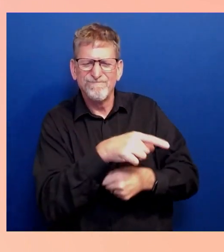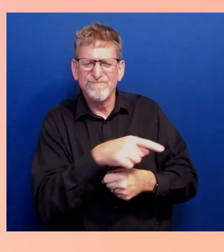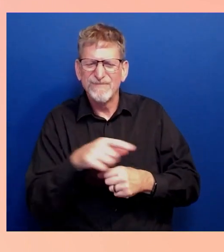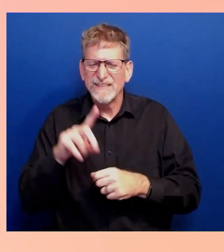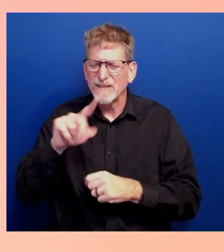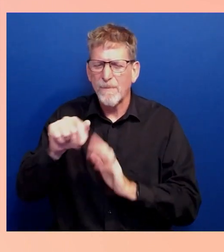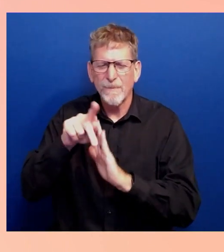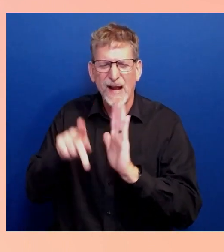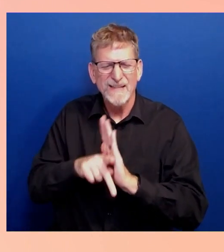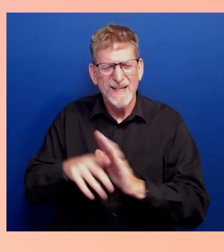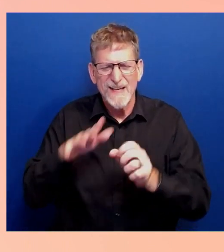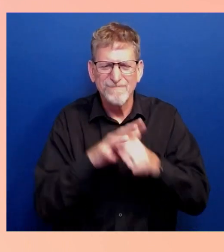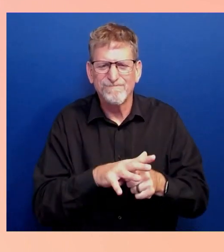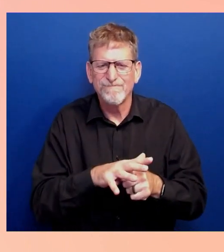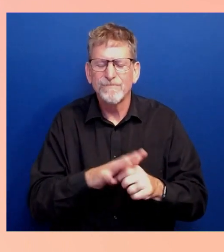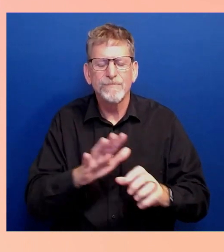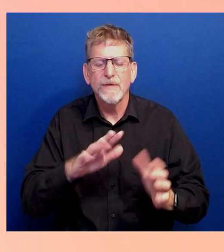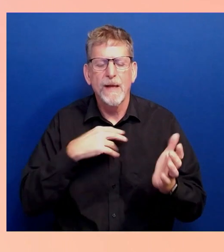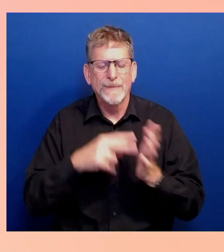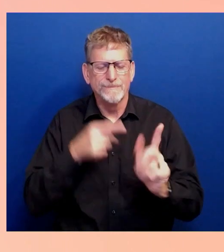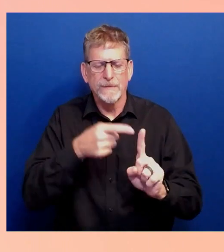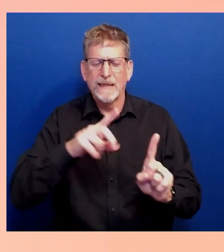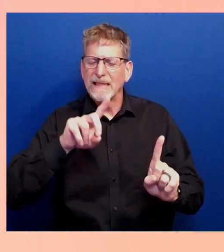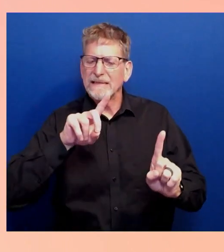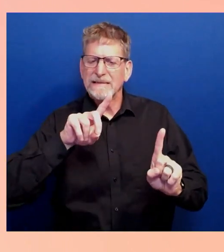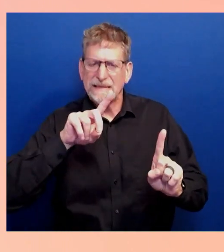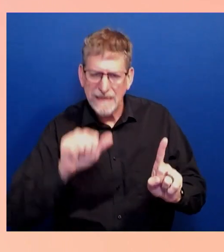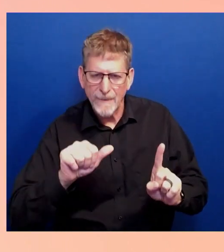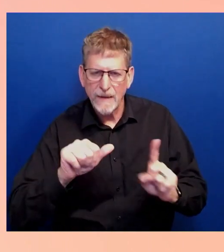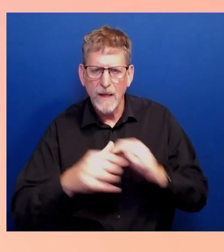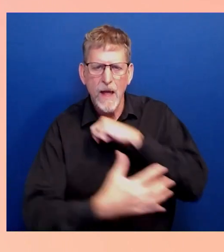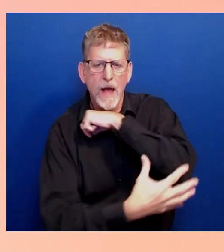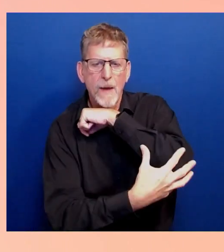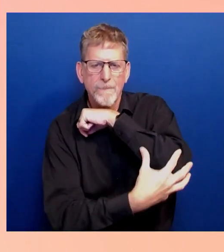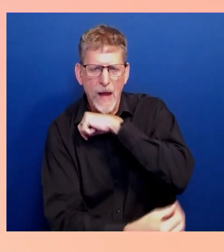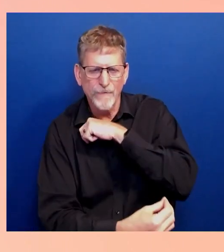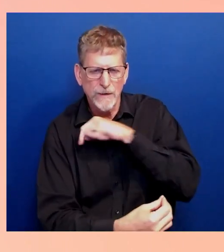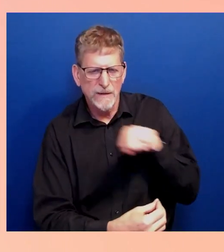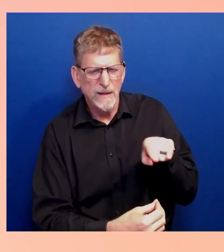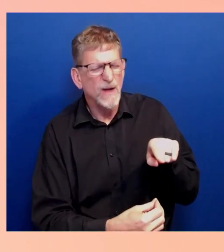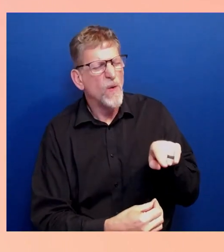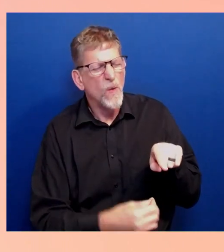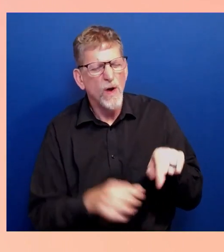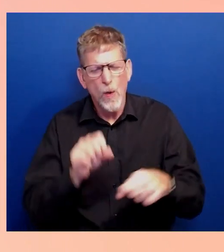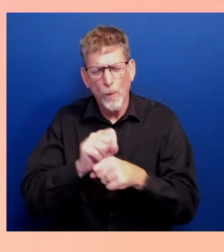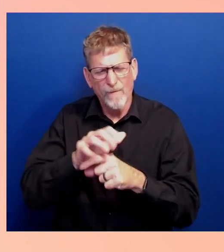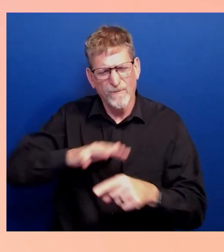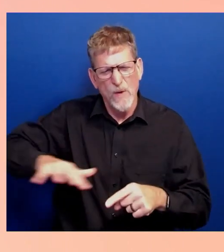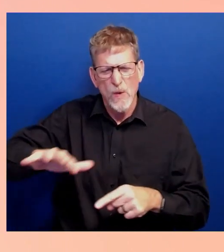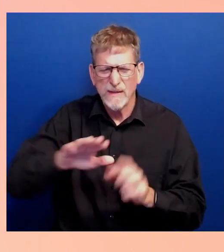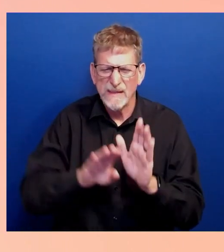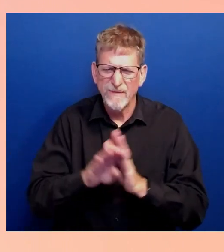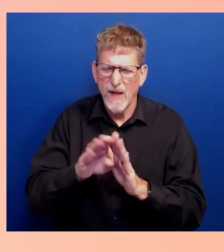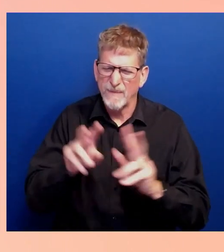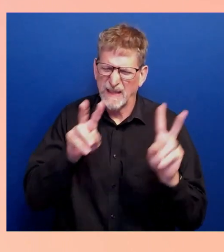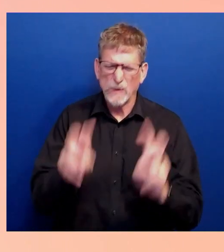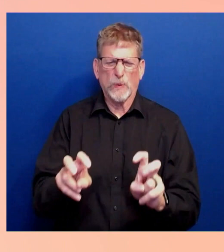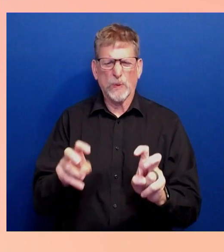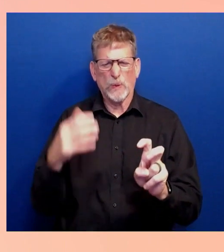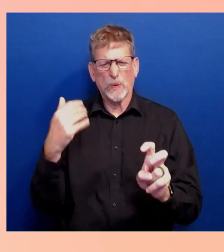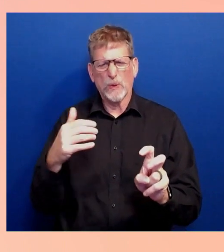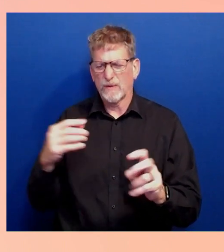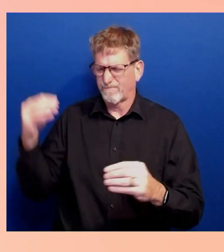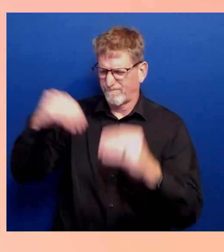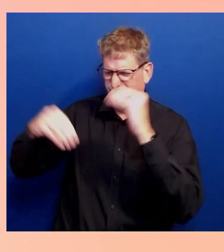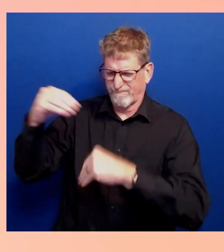poverty is a workforce development issue. These policies, like asset limits, force disabled